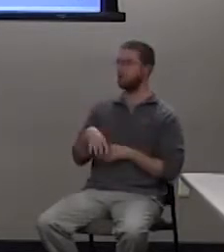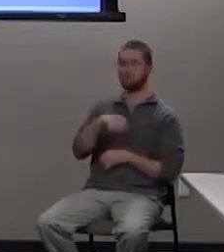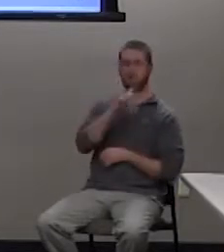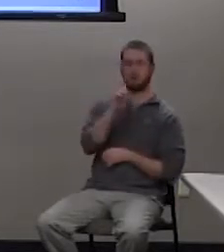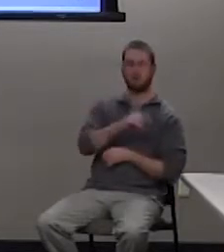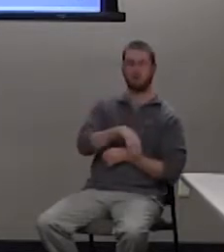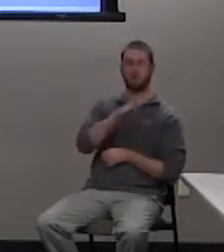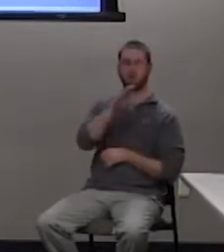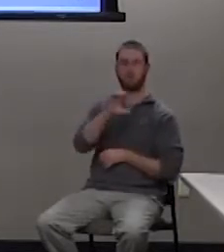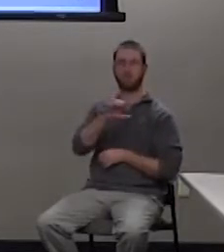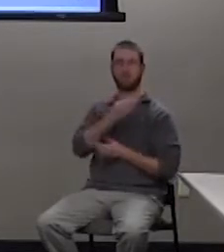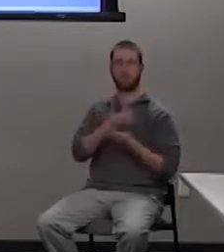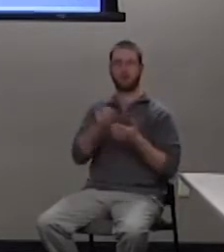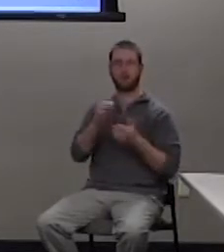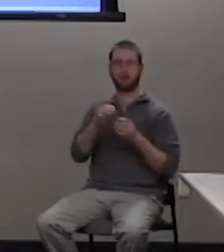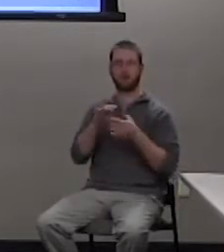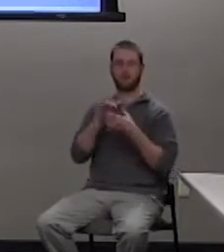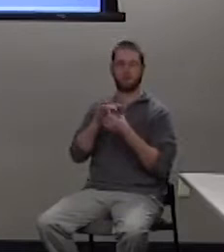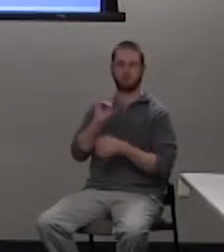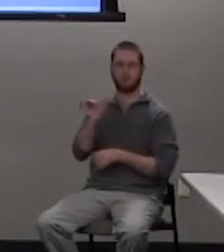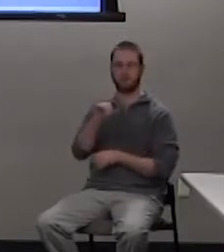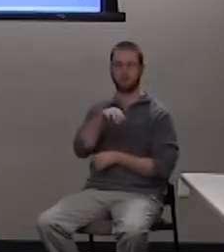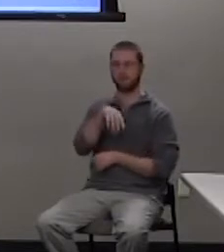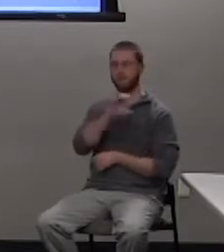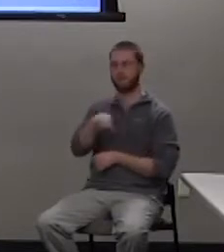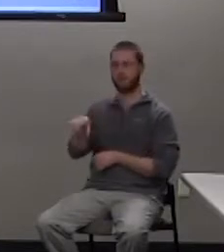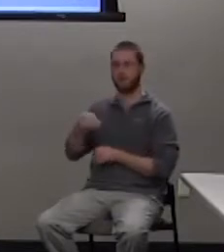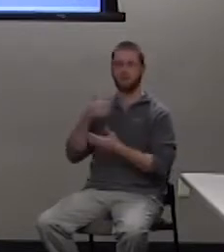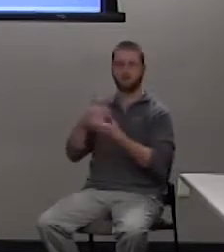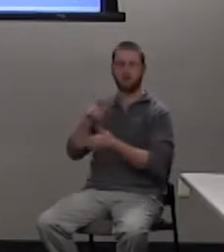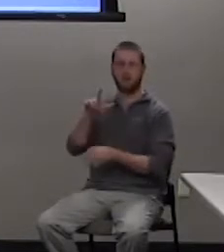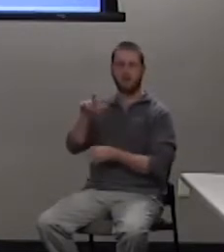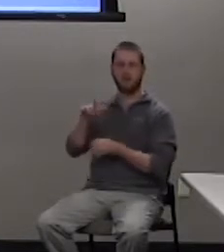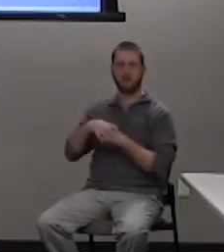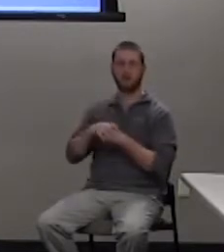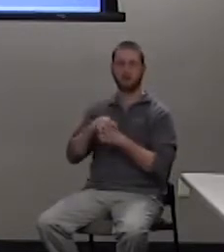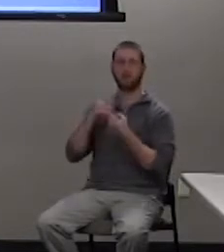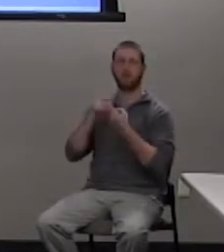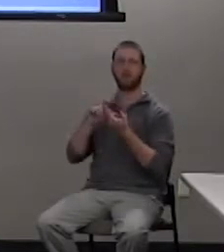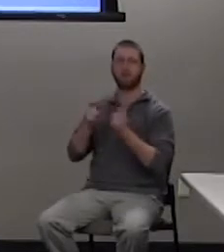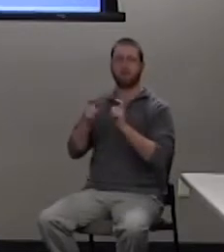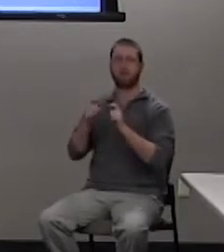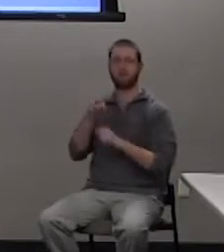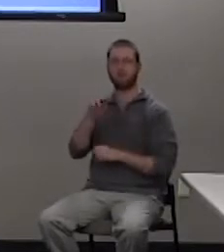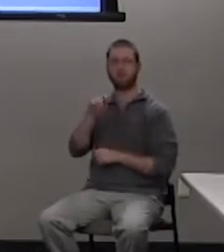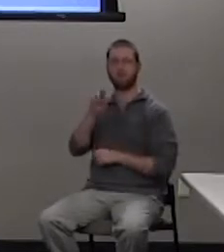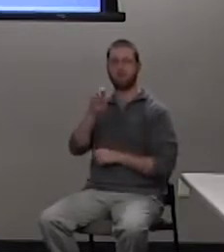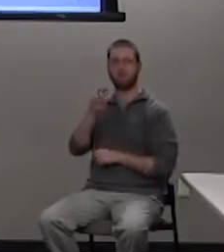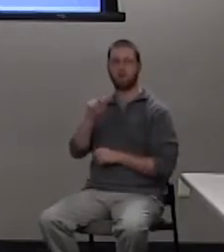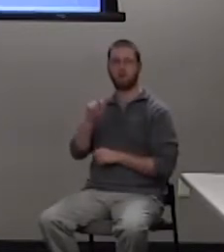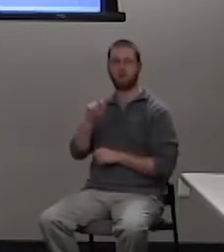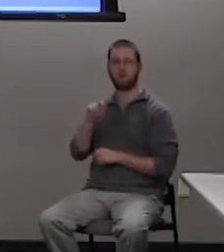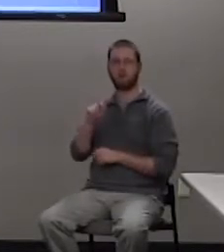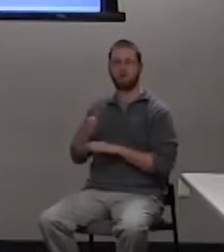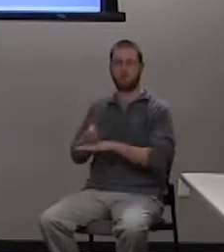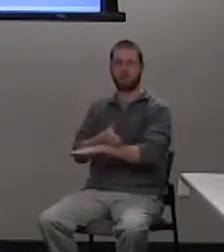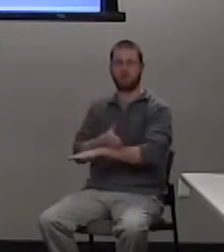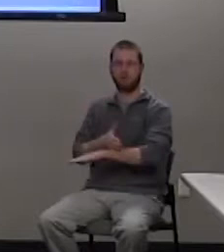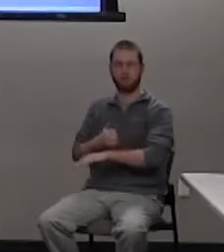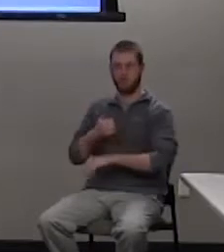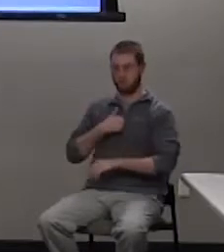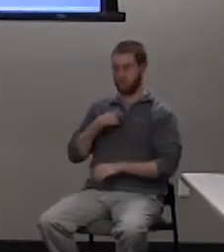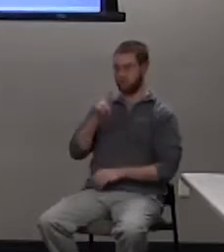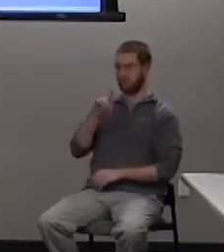Boyle County, with things like Center College and proximity to Lexington, you buck this trend a little bit. But if I am